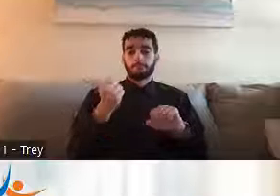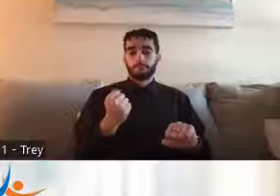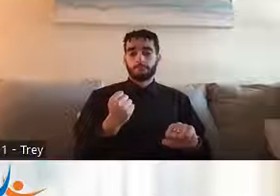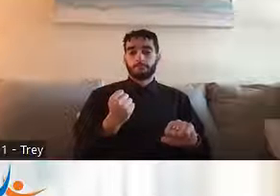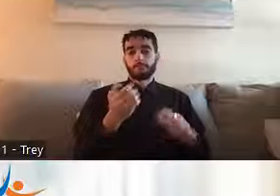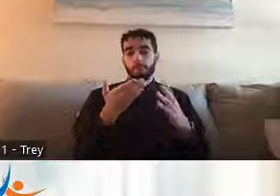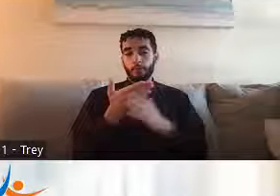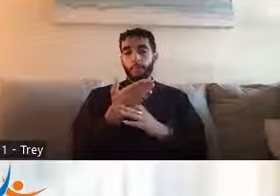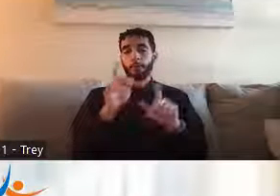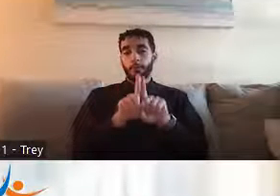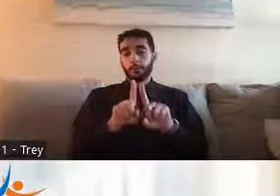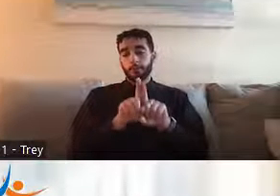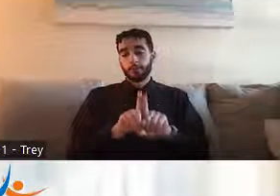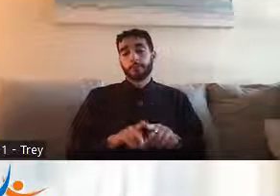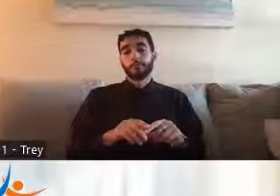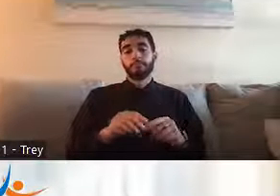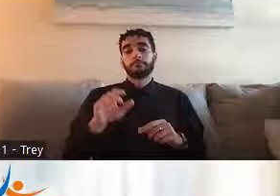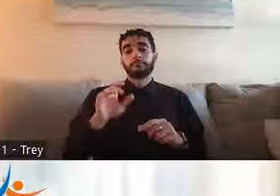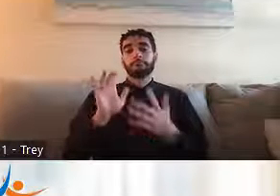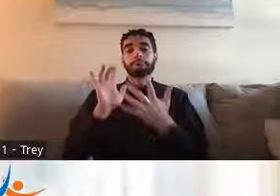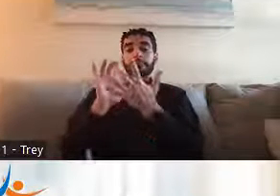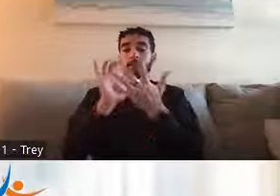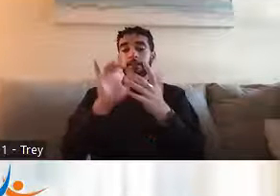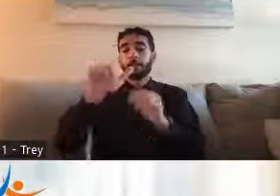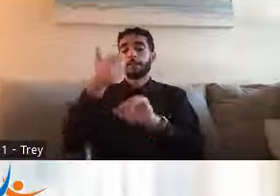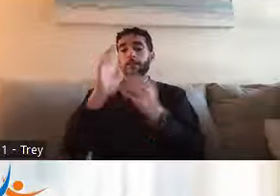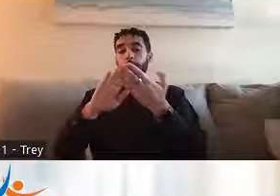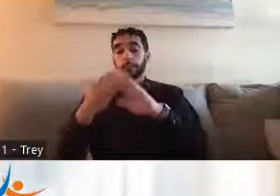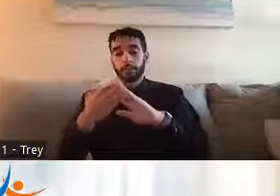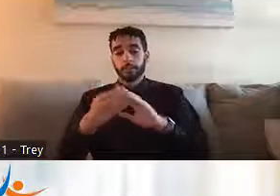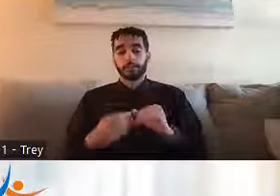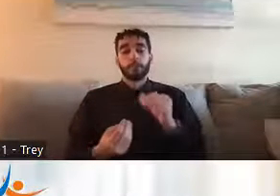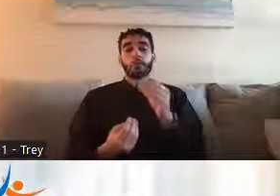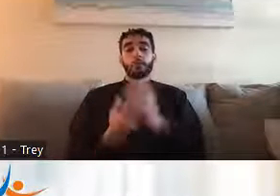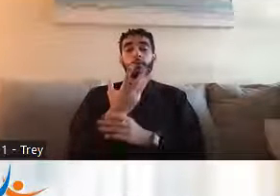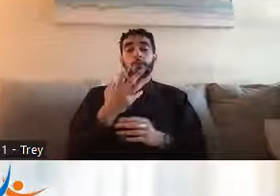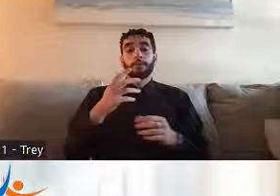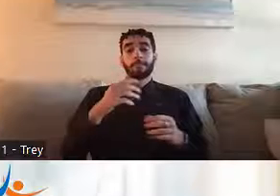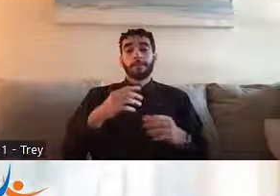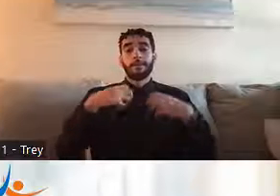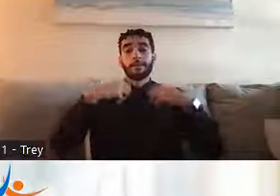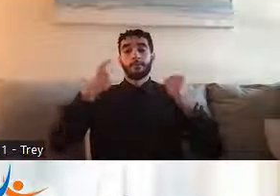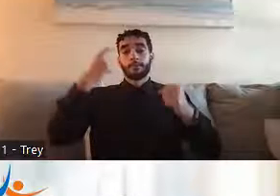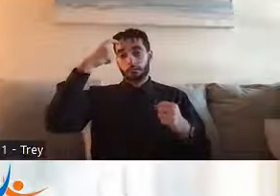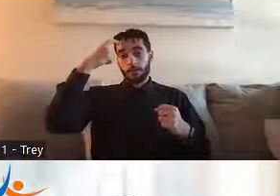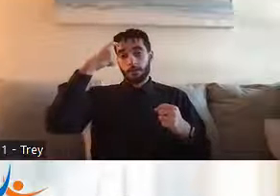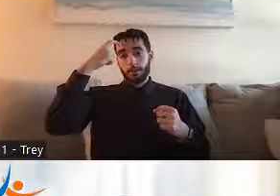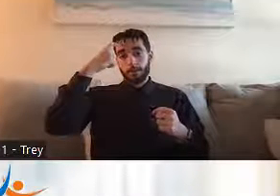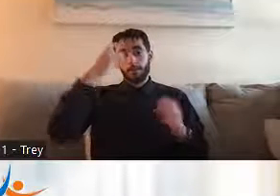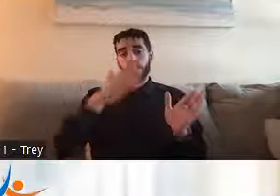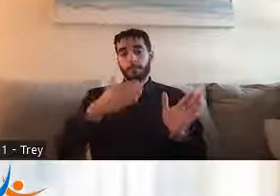rural communities, implementation and growth of the Healthy Brain Initiative Train the Trainer, it's a mentorship